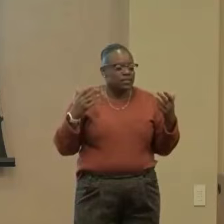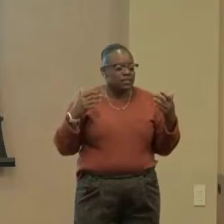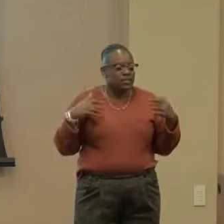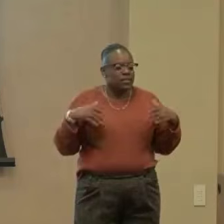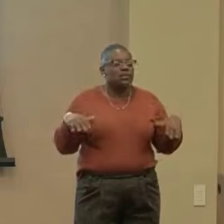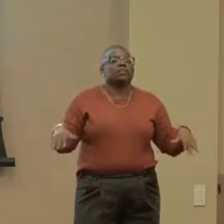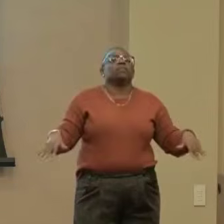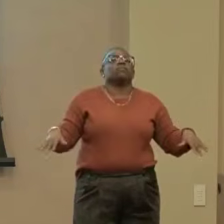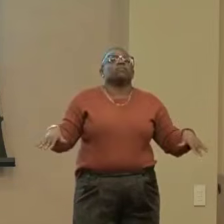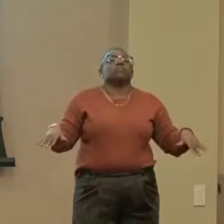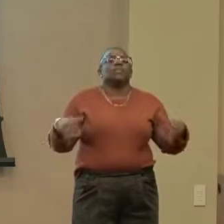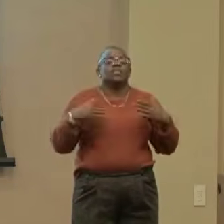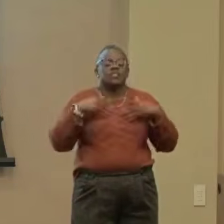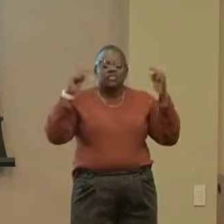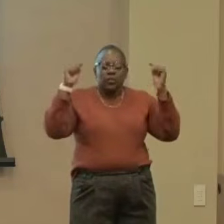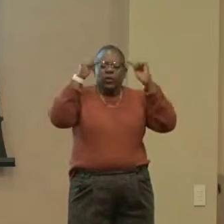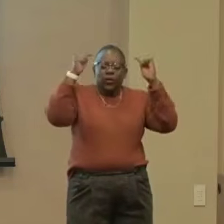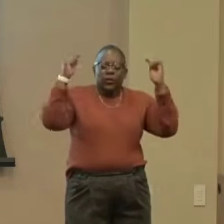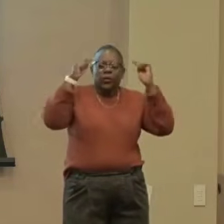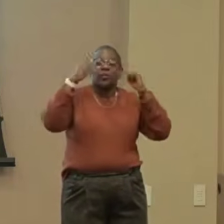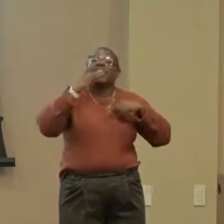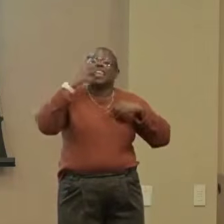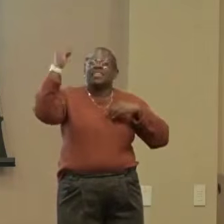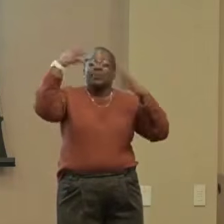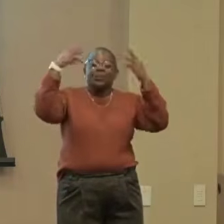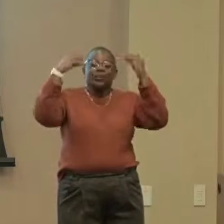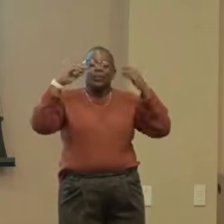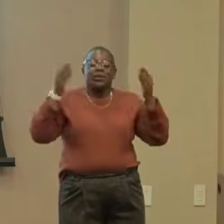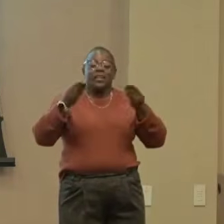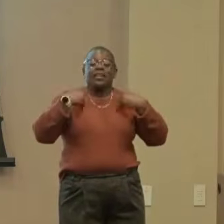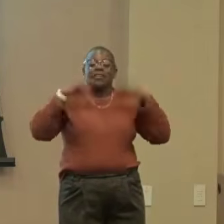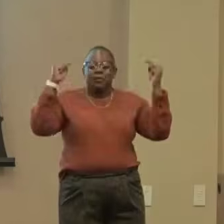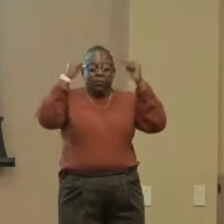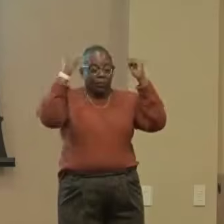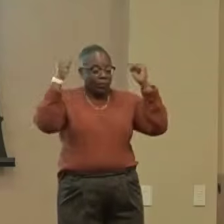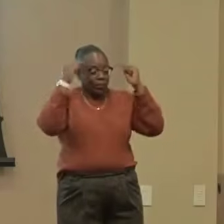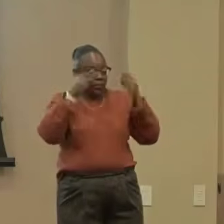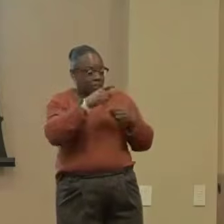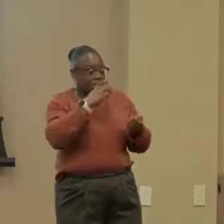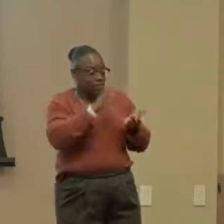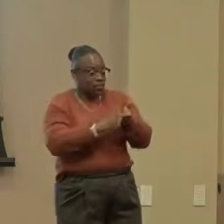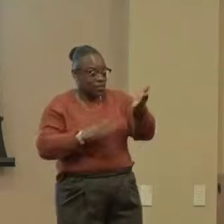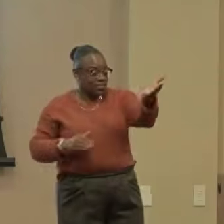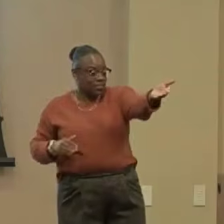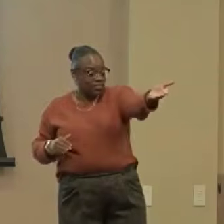She suffers a lot for migraines, for the lights, and this is my wife, by the way.